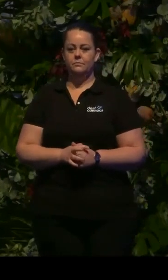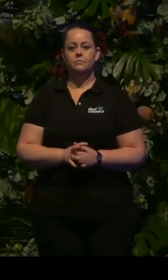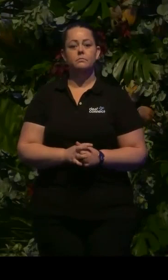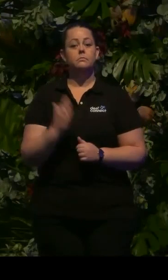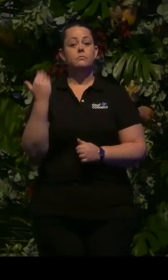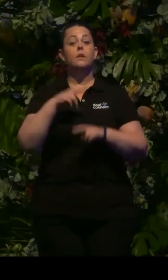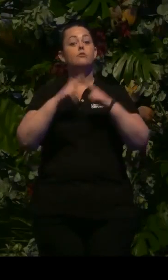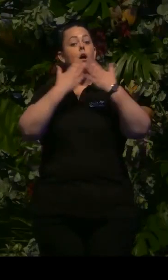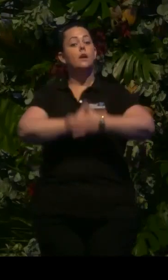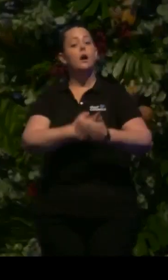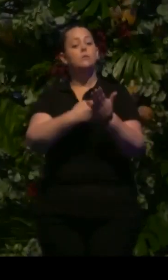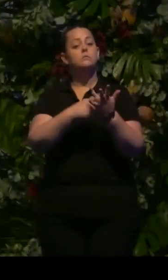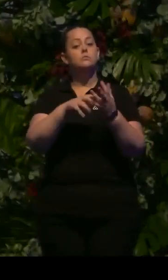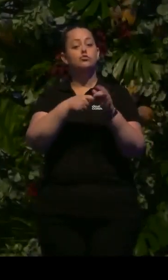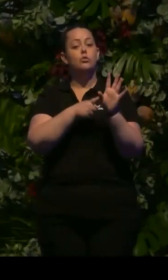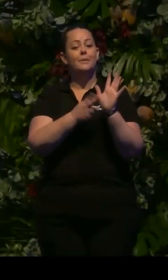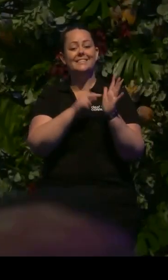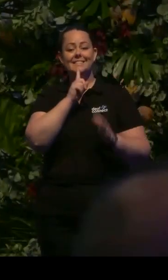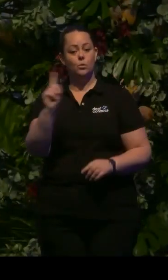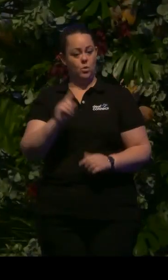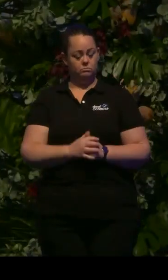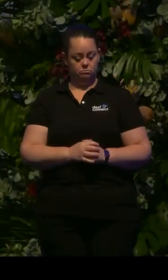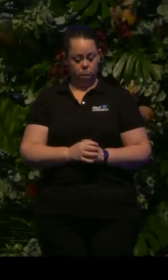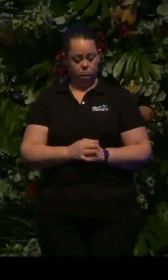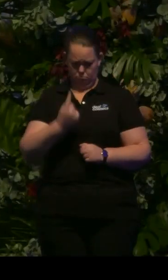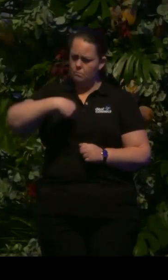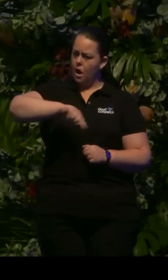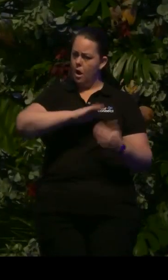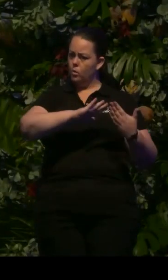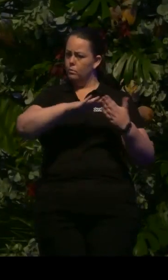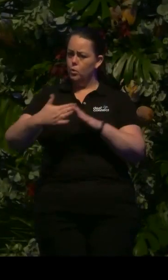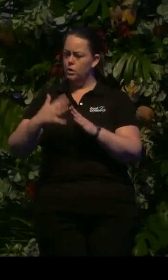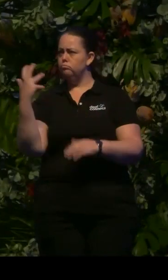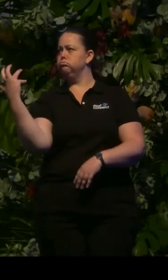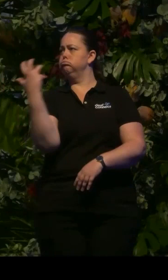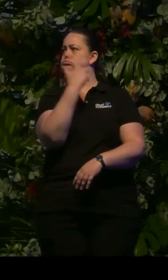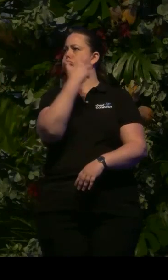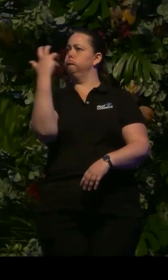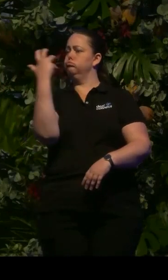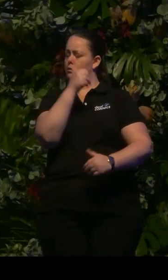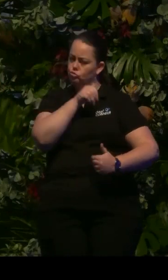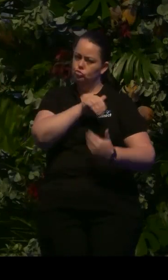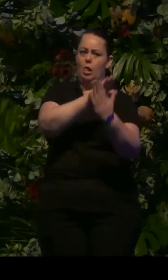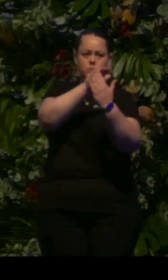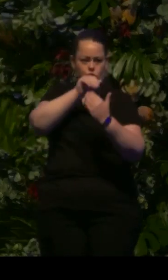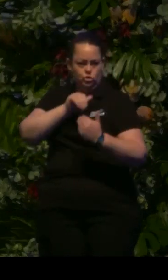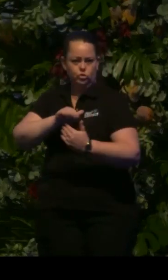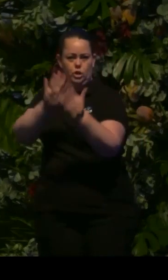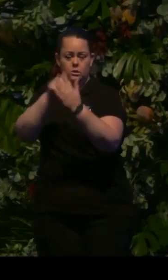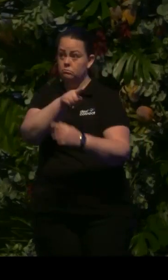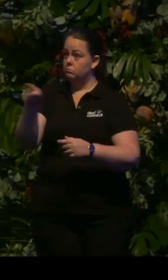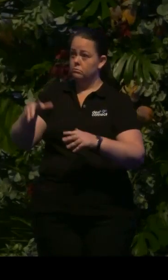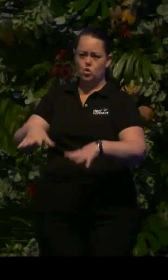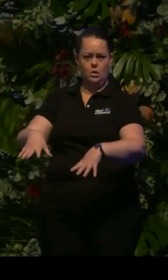So on Friday night, Robin said, "Our community has faced monumental challenges: intolerance, hostility,